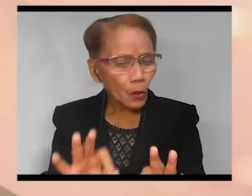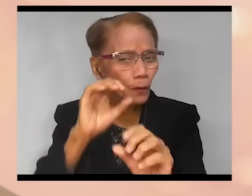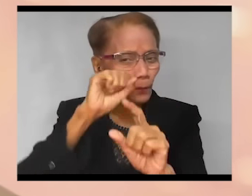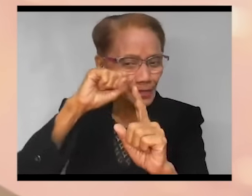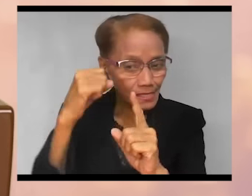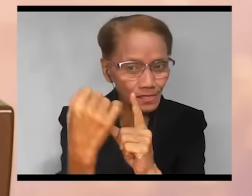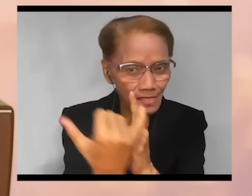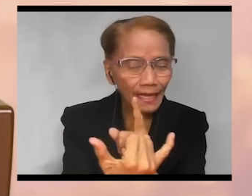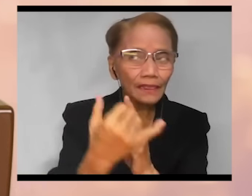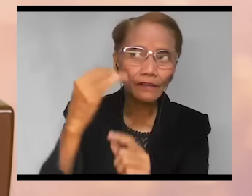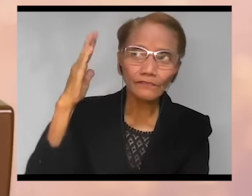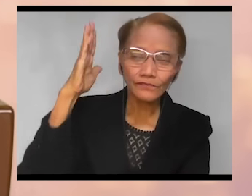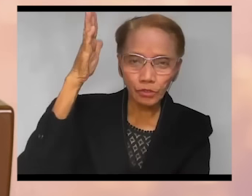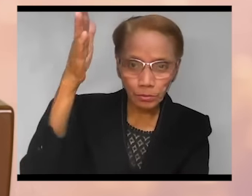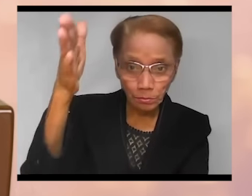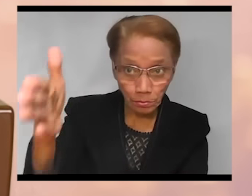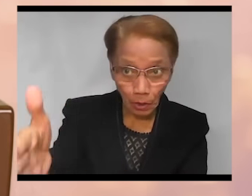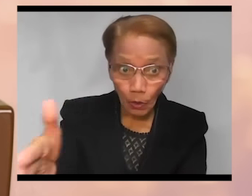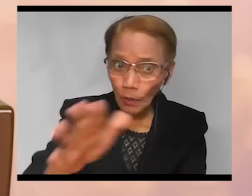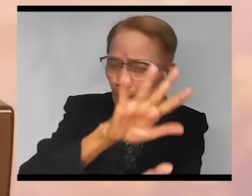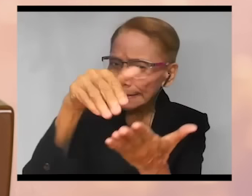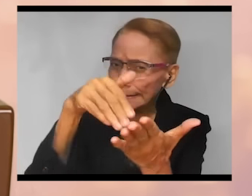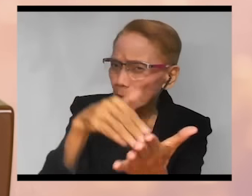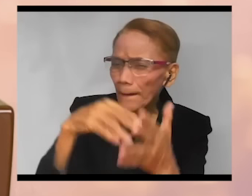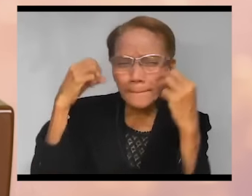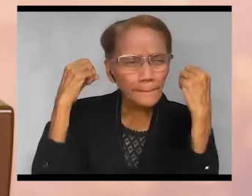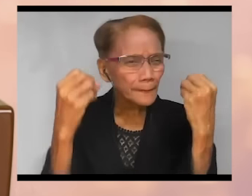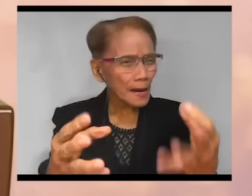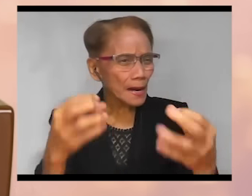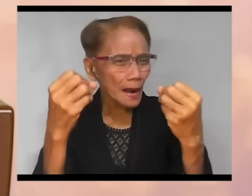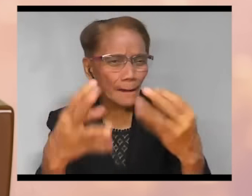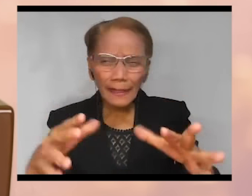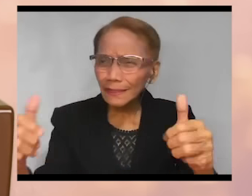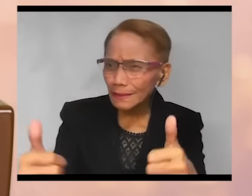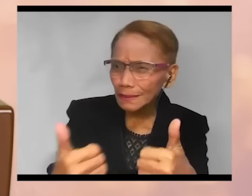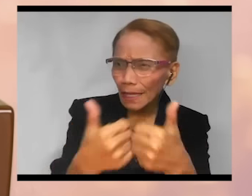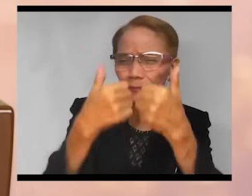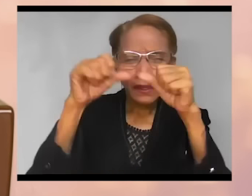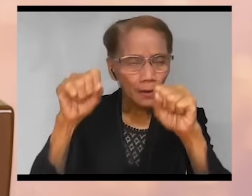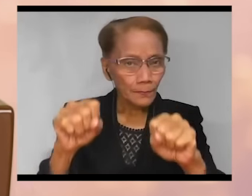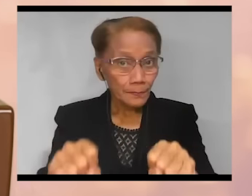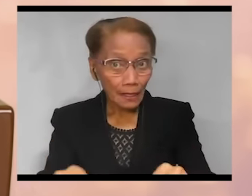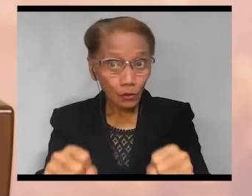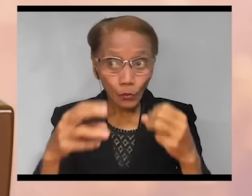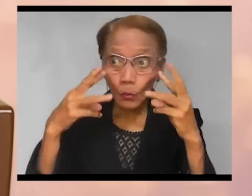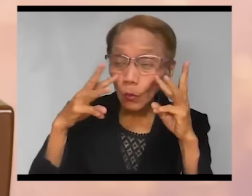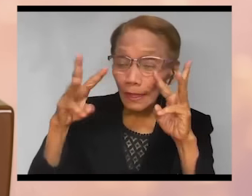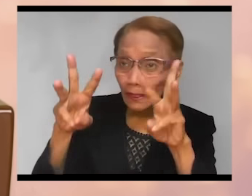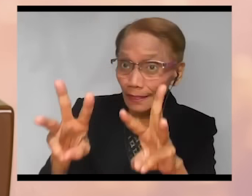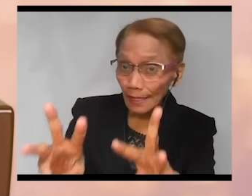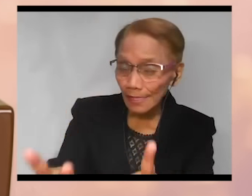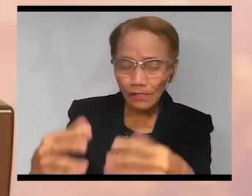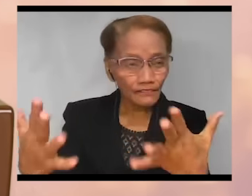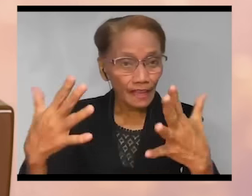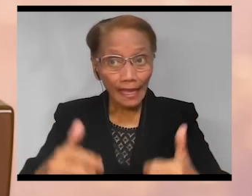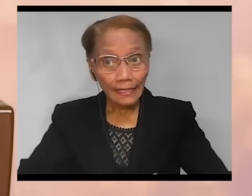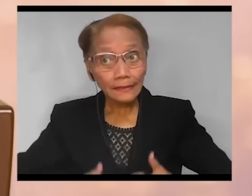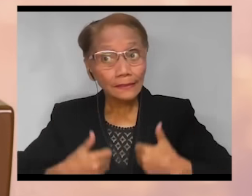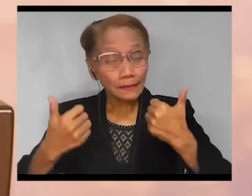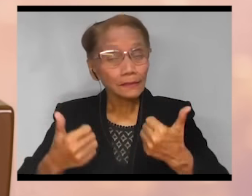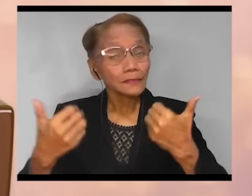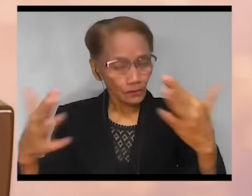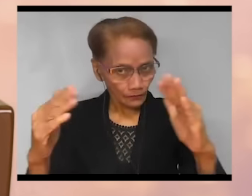tomorrow, that amidst many challenges, they might witness to the certitude of the existence of a just